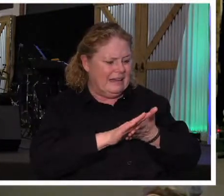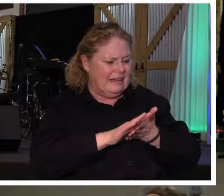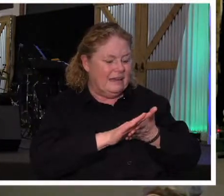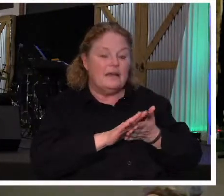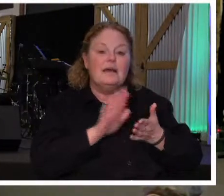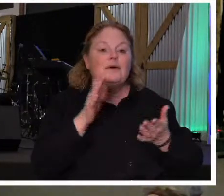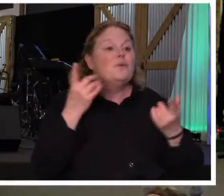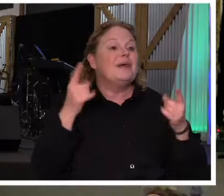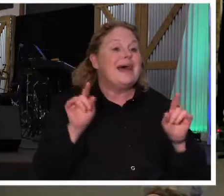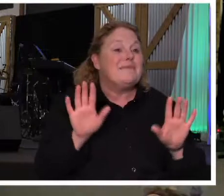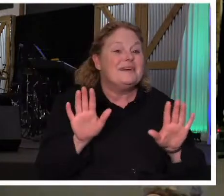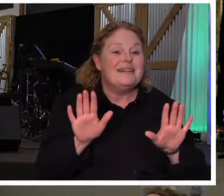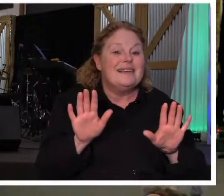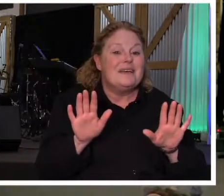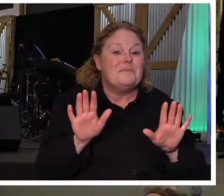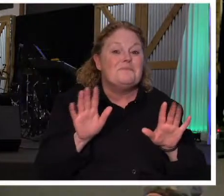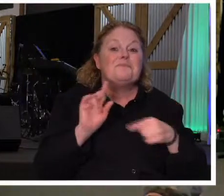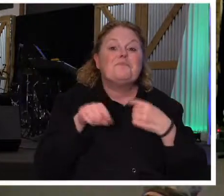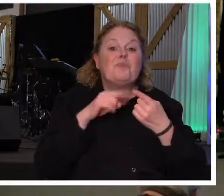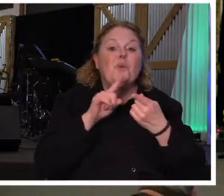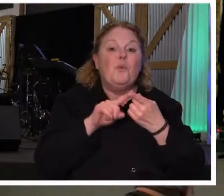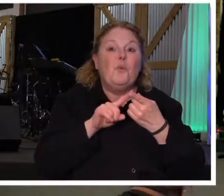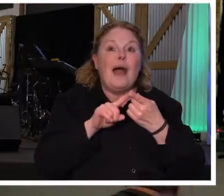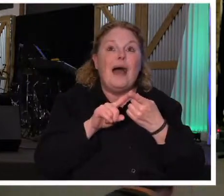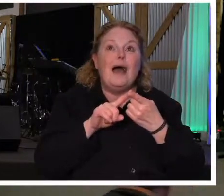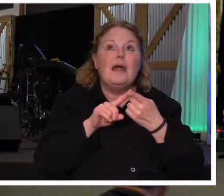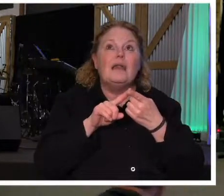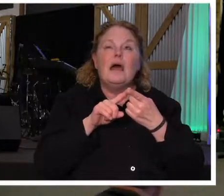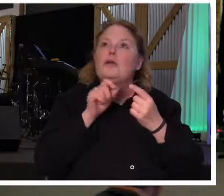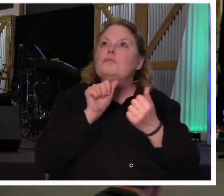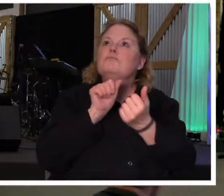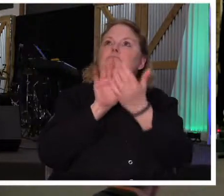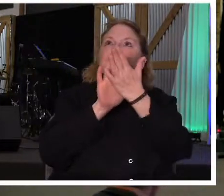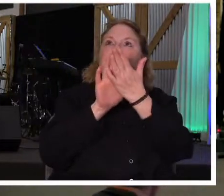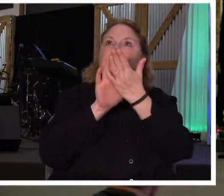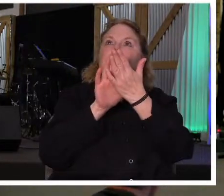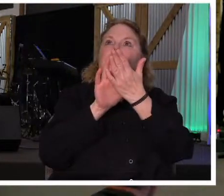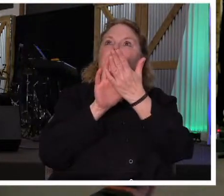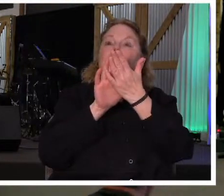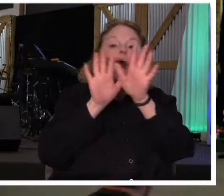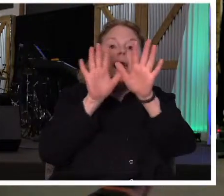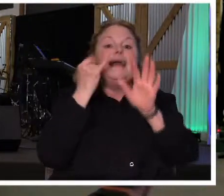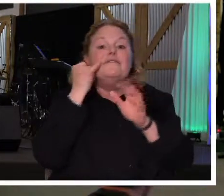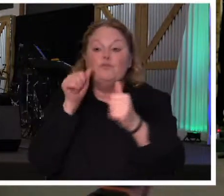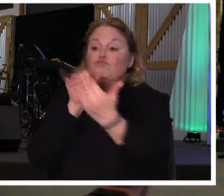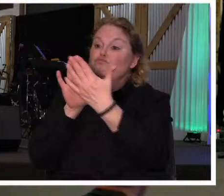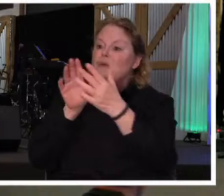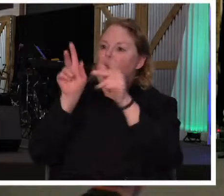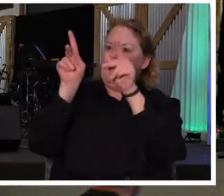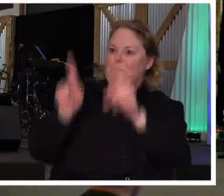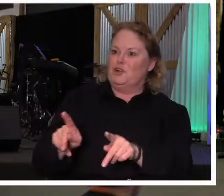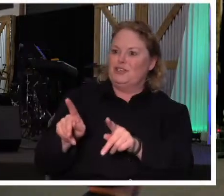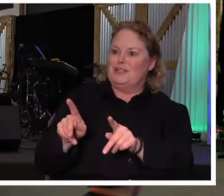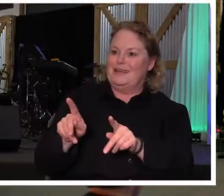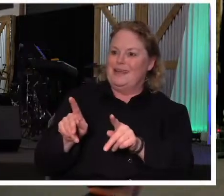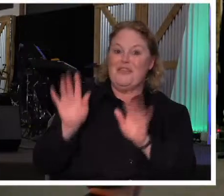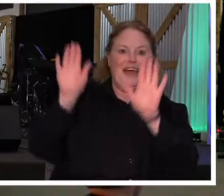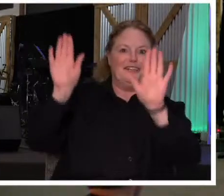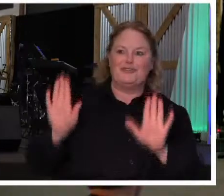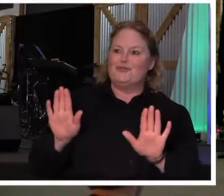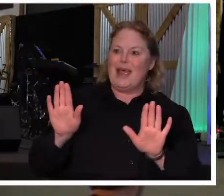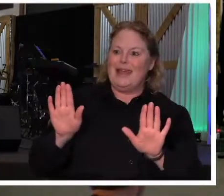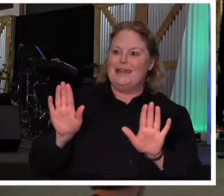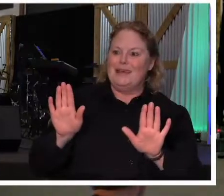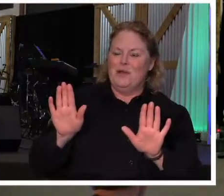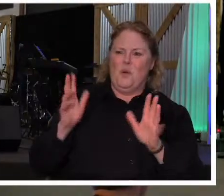here. When you find yourself in the presence of human greatness, it often is traumatic because it's a blow